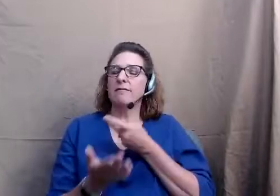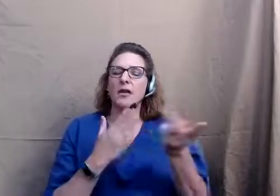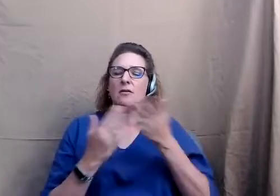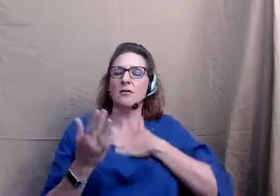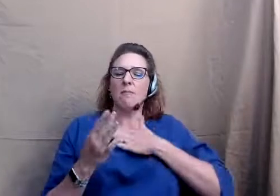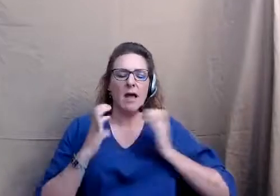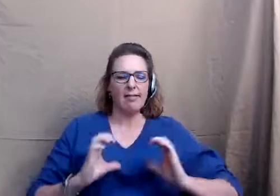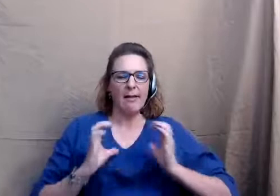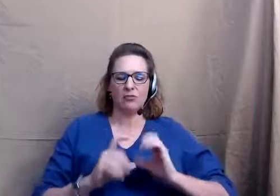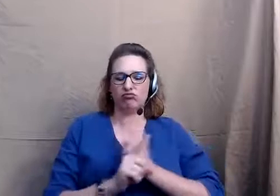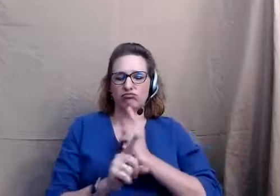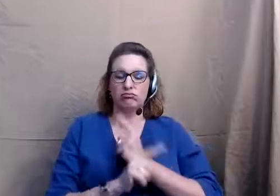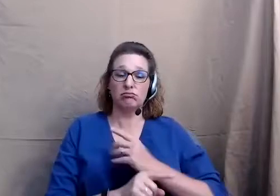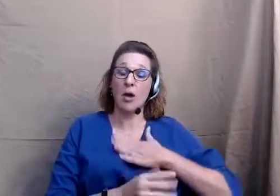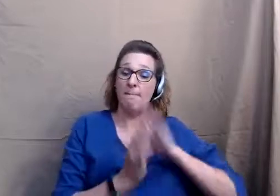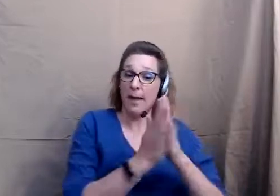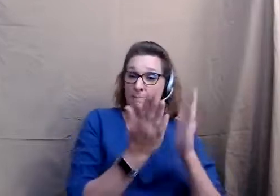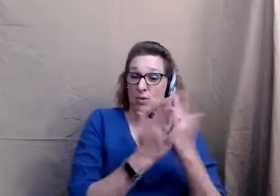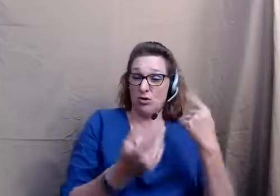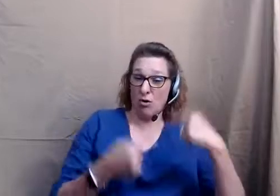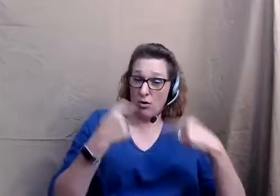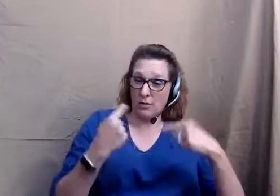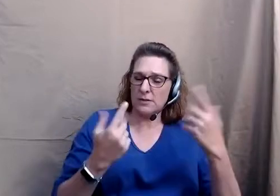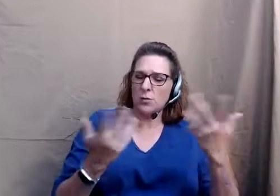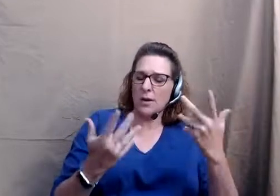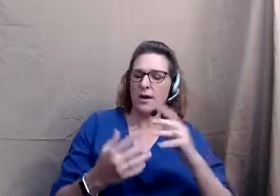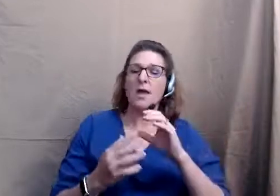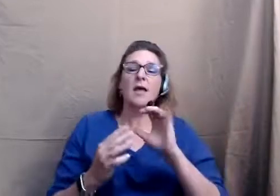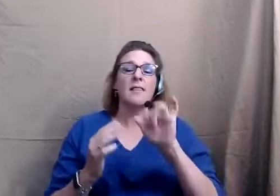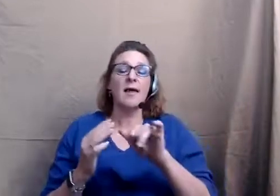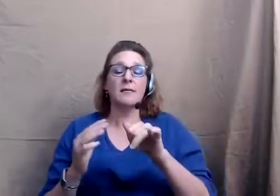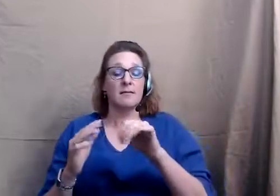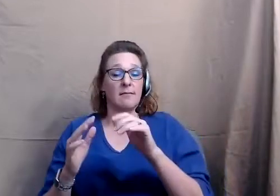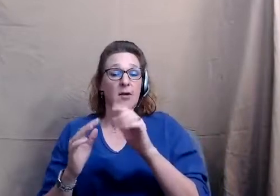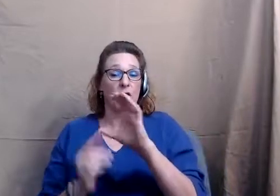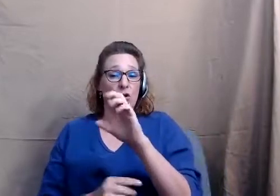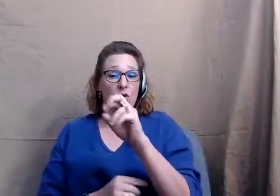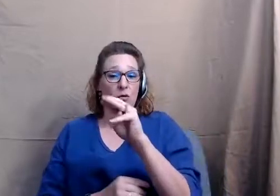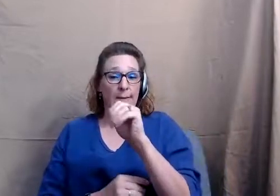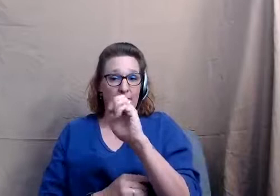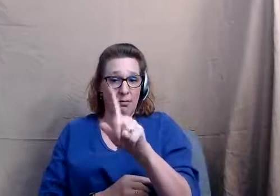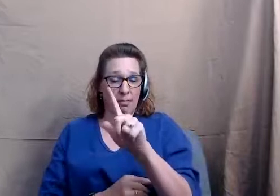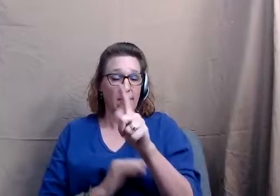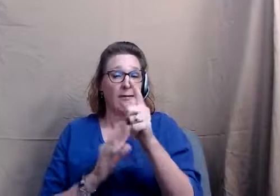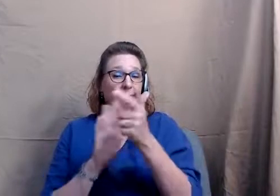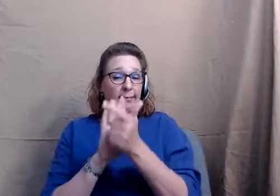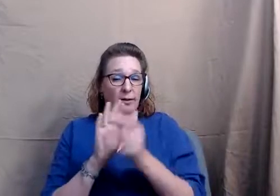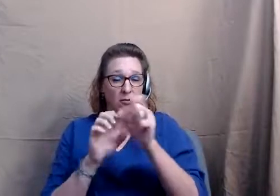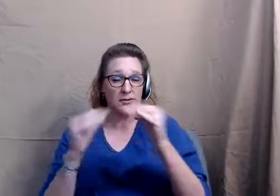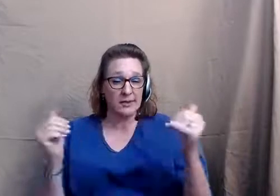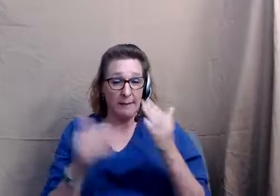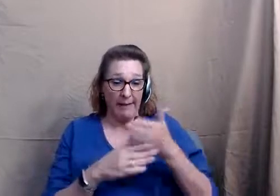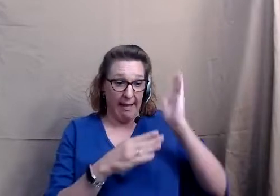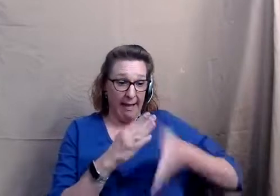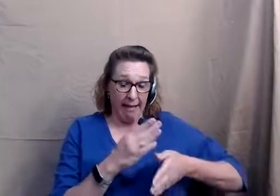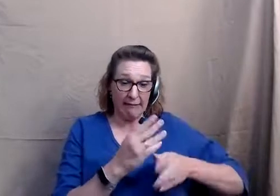that I make in my book is that the criminal legal system is not ending intimate partner violence. It's doing